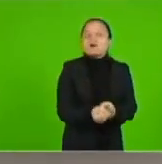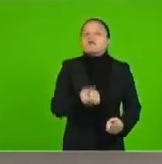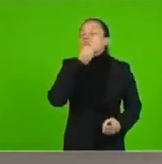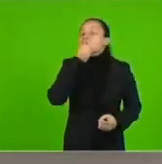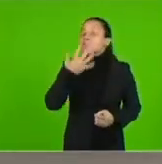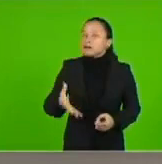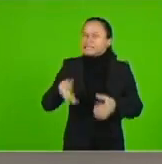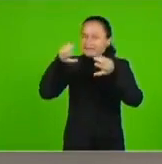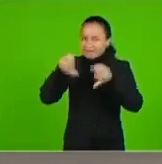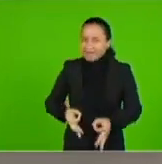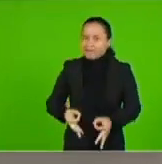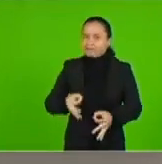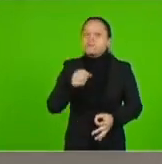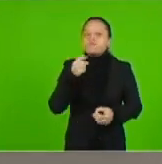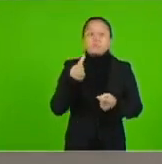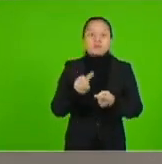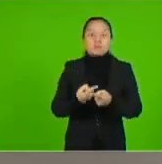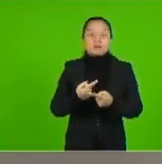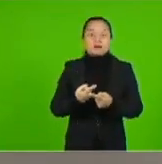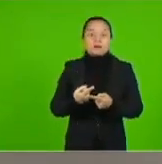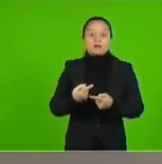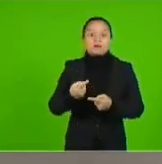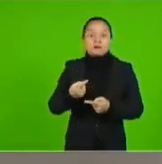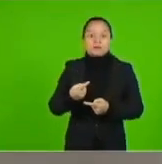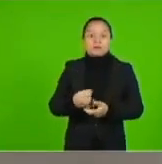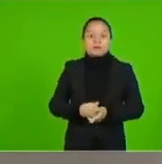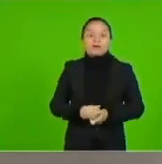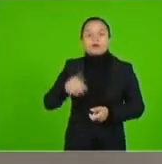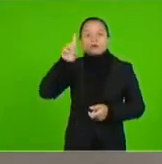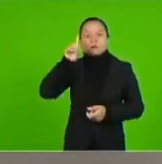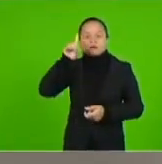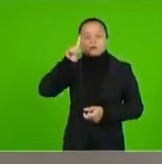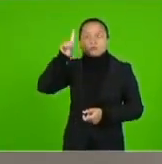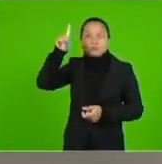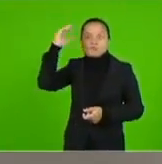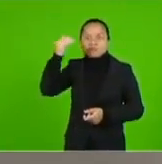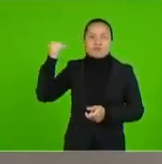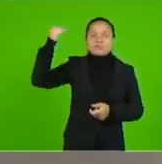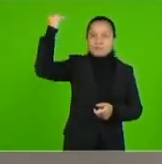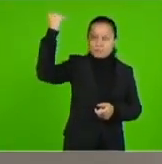social, moral, religious, always concentrate on family.